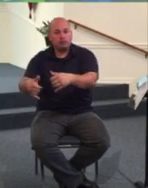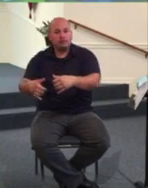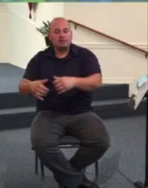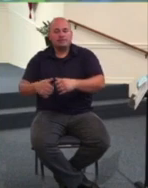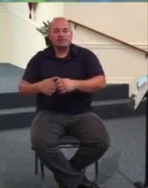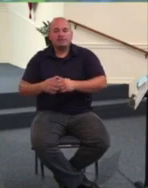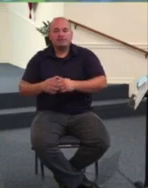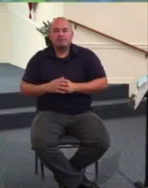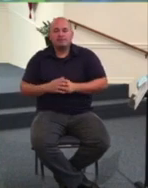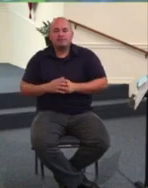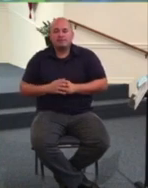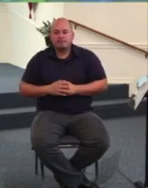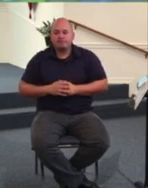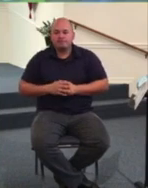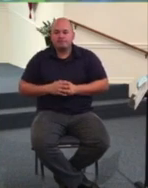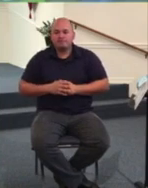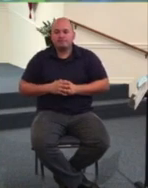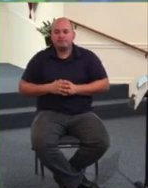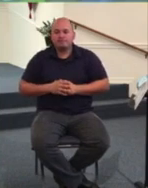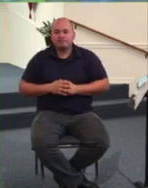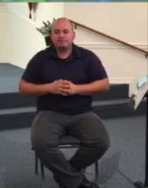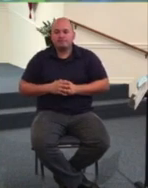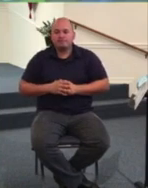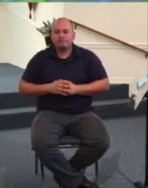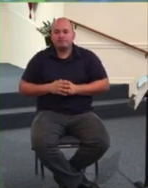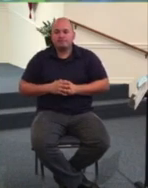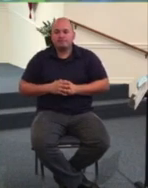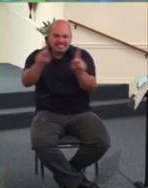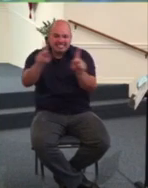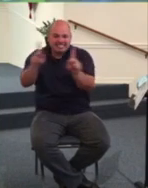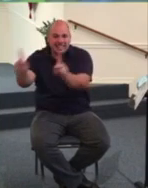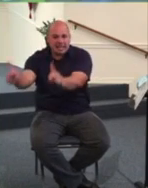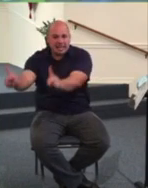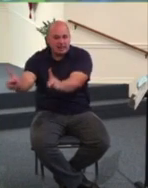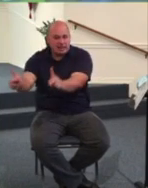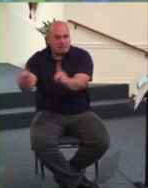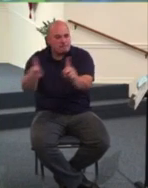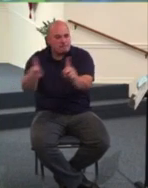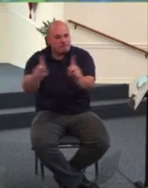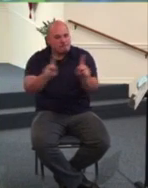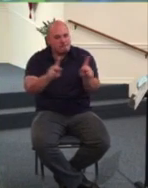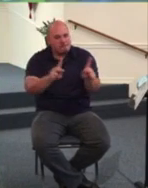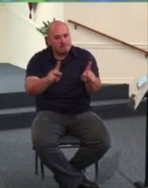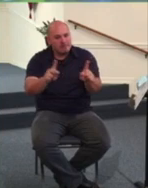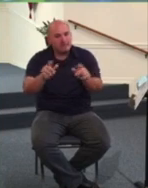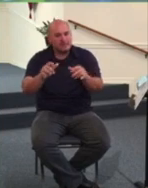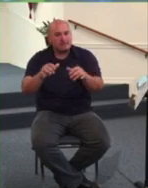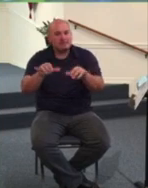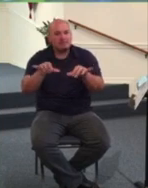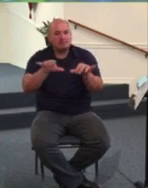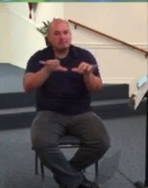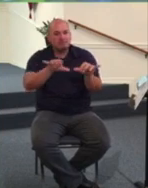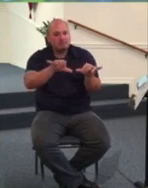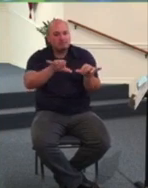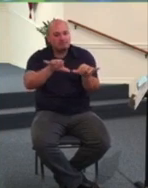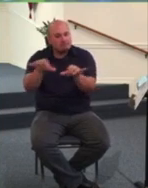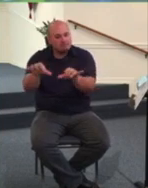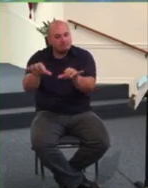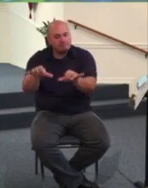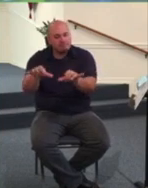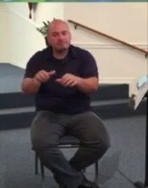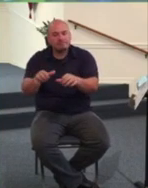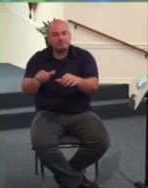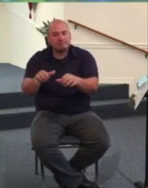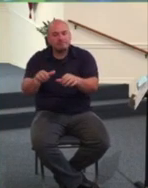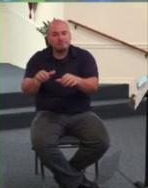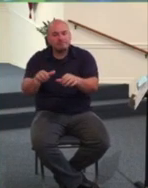But woe to you who are rich, for you have already received your comfort. Woe to you who are